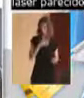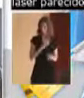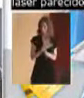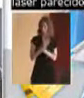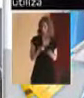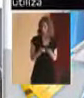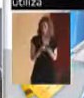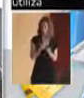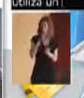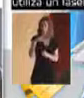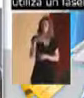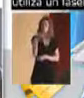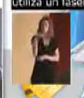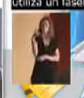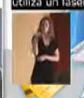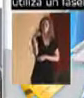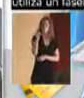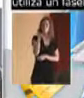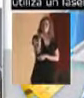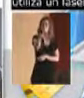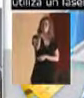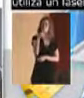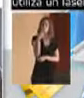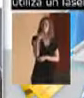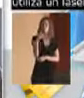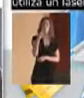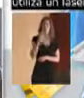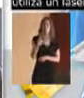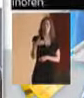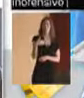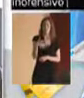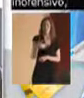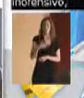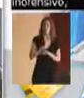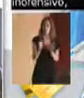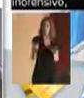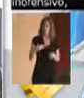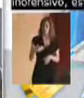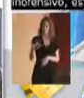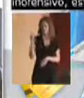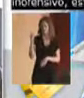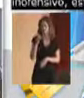to that of Kinect, where an infrared laser is used